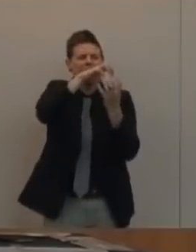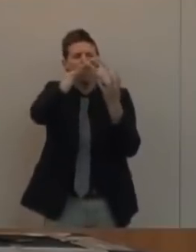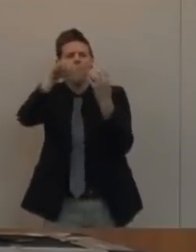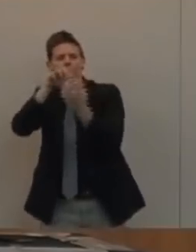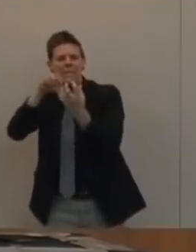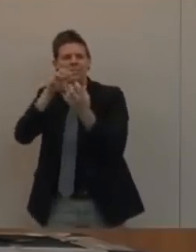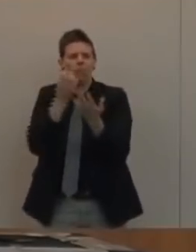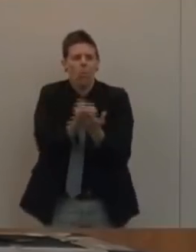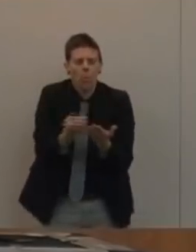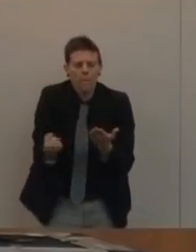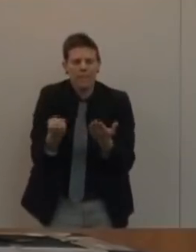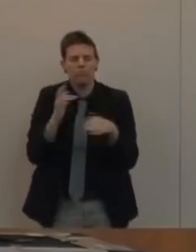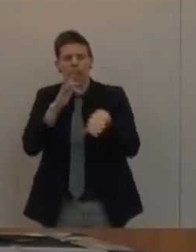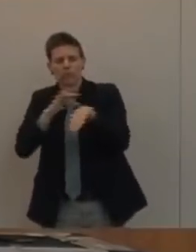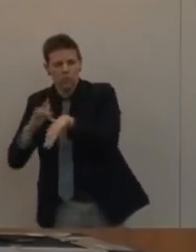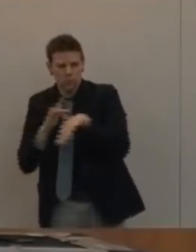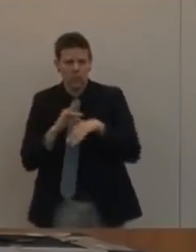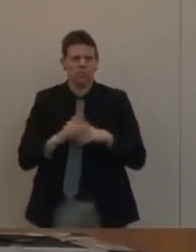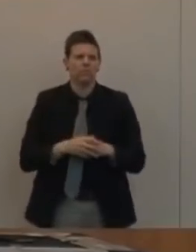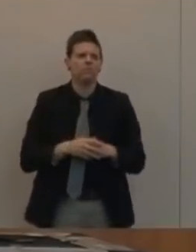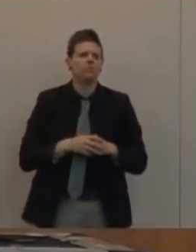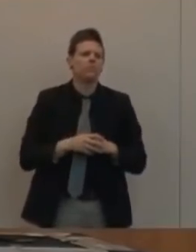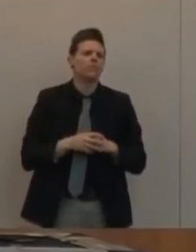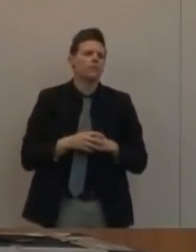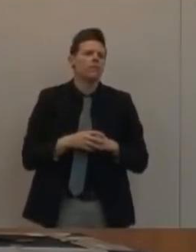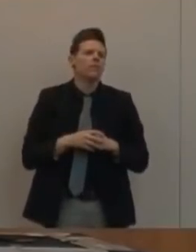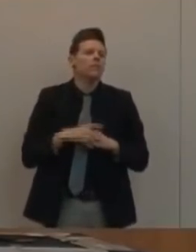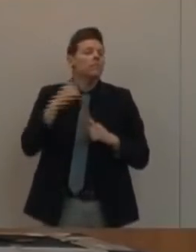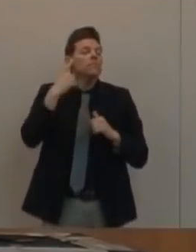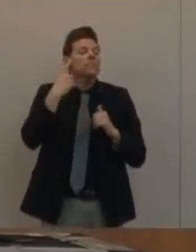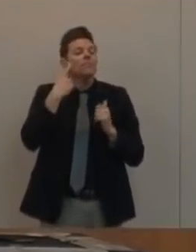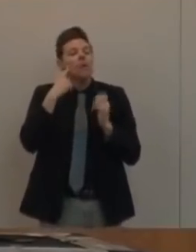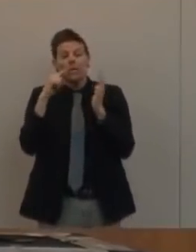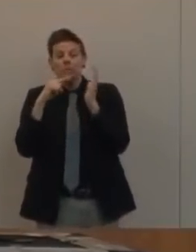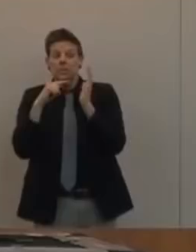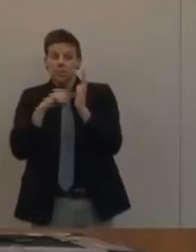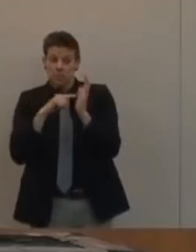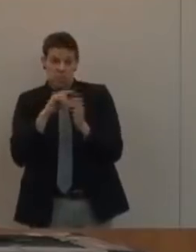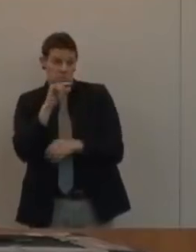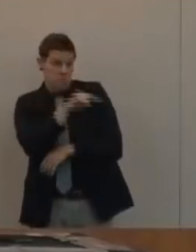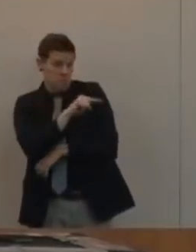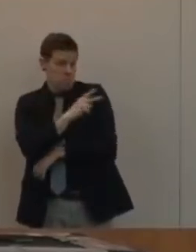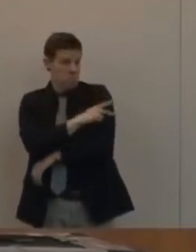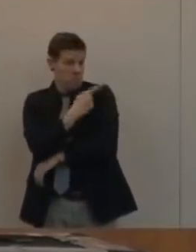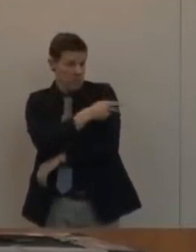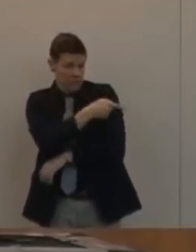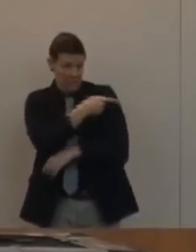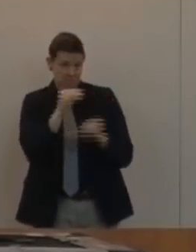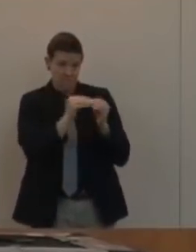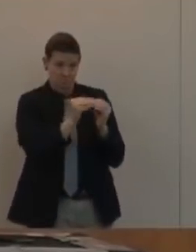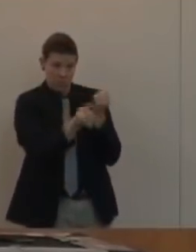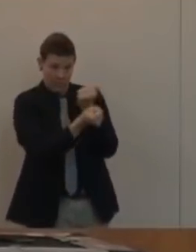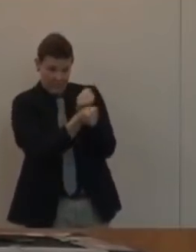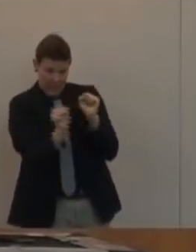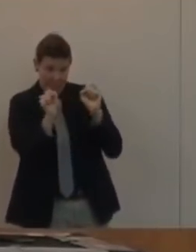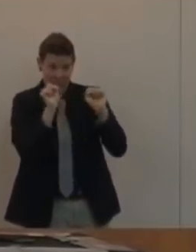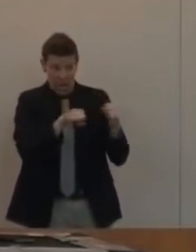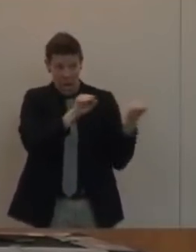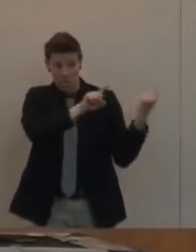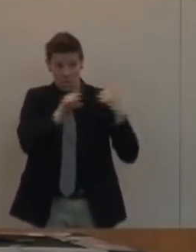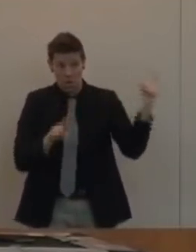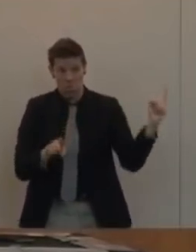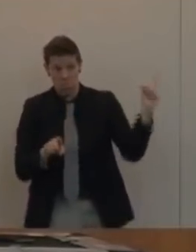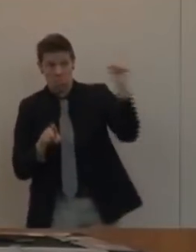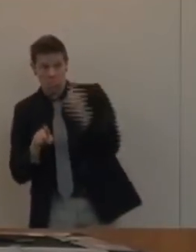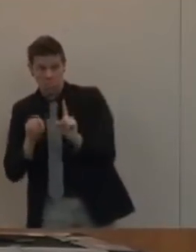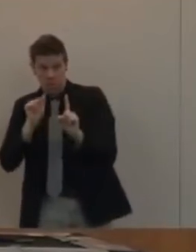that if it's safer for a patient to come to Albuquerque or Santa Fe as we start